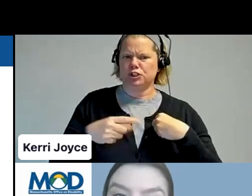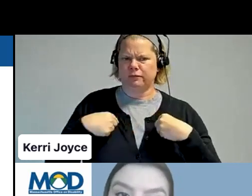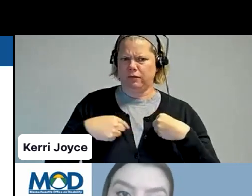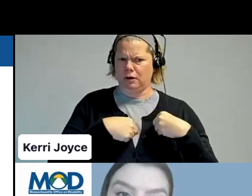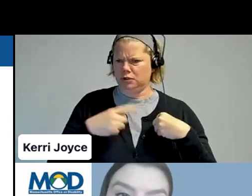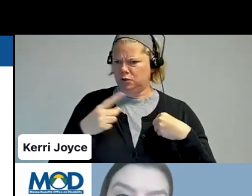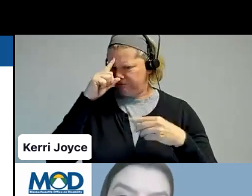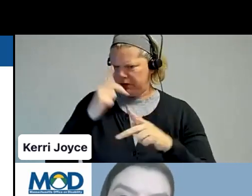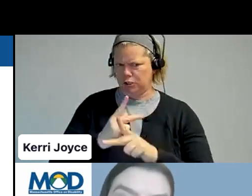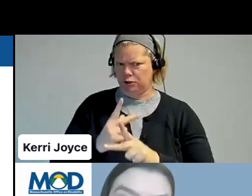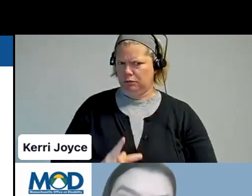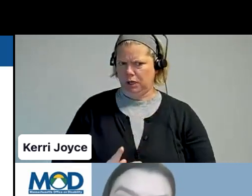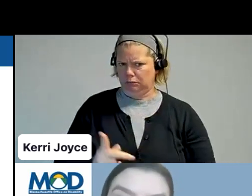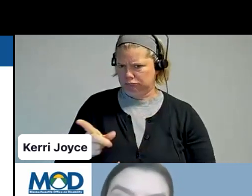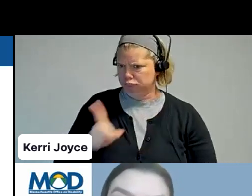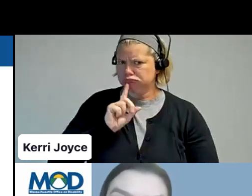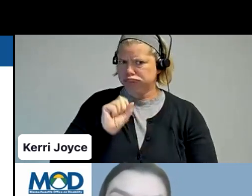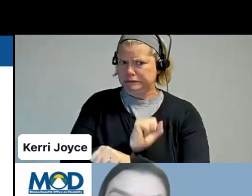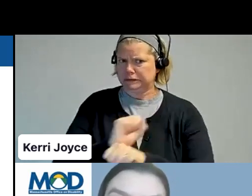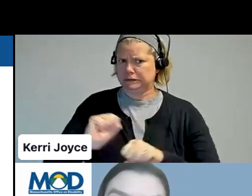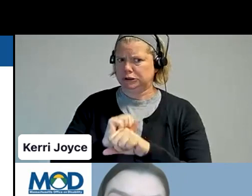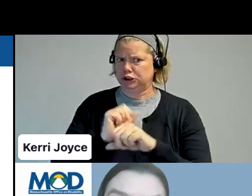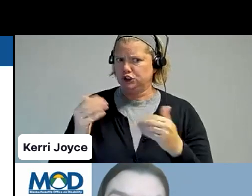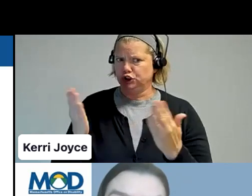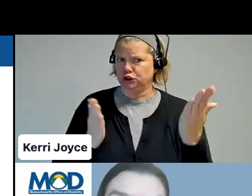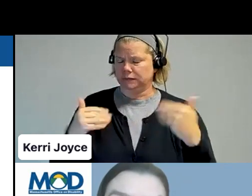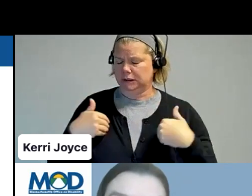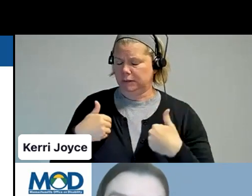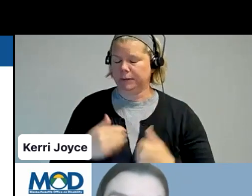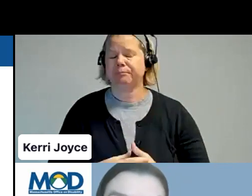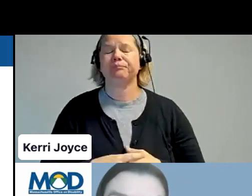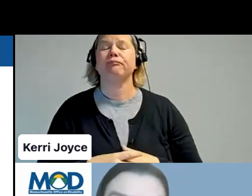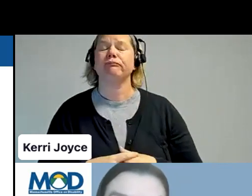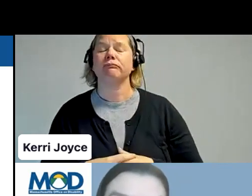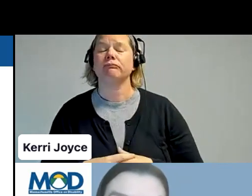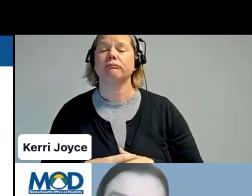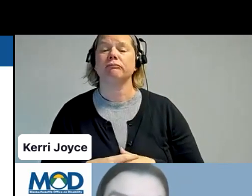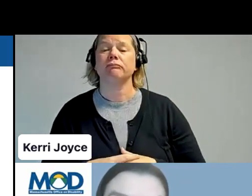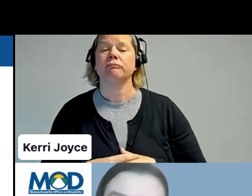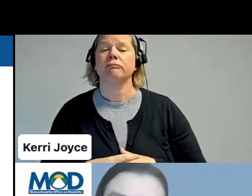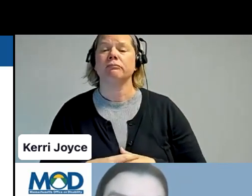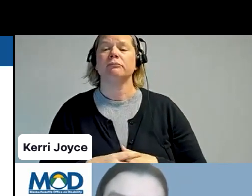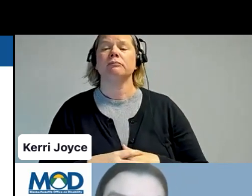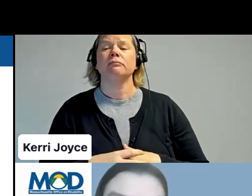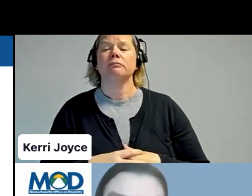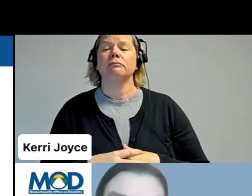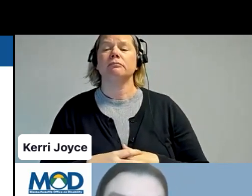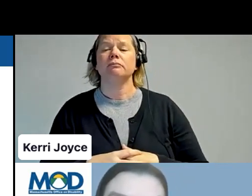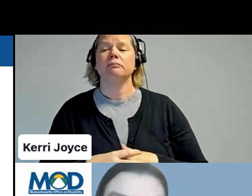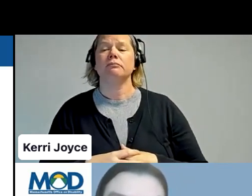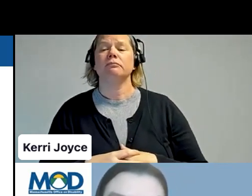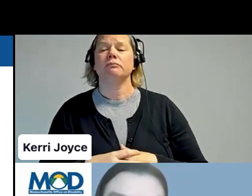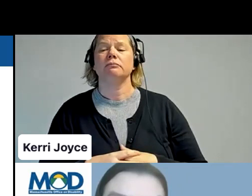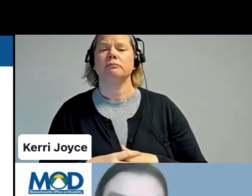and those are our main focus. But first, I want to point out a couple of situations which don't need